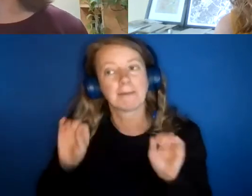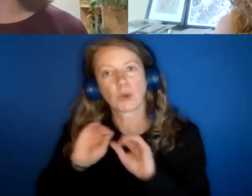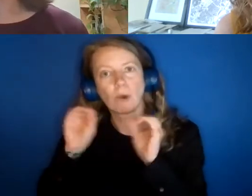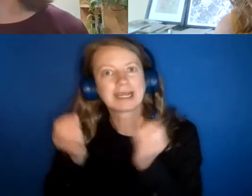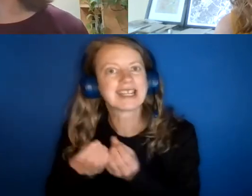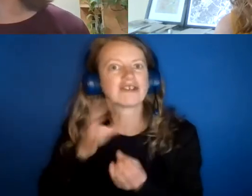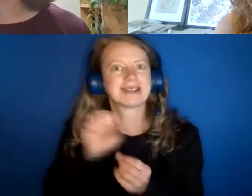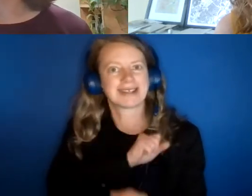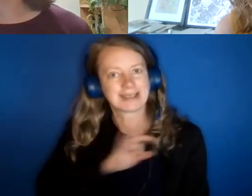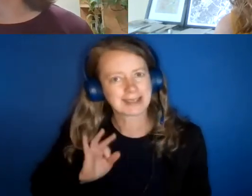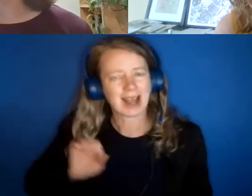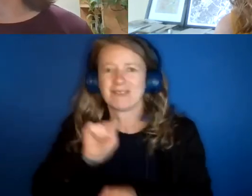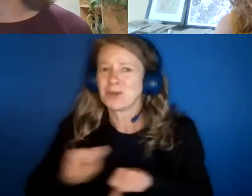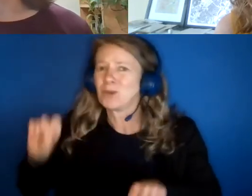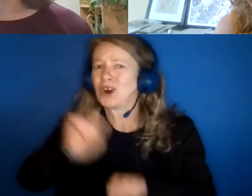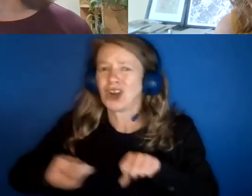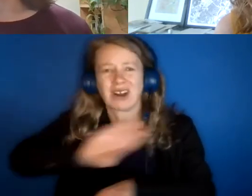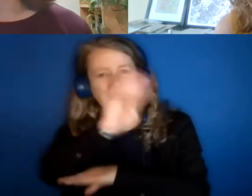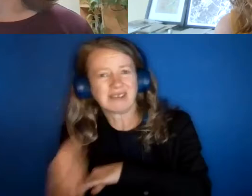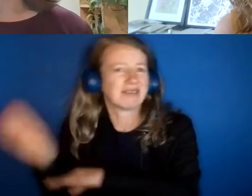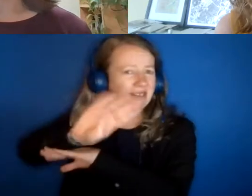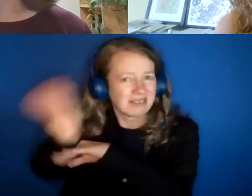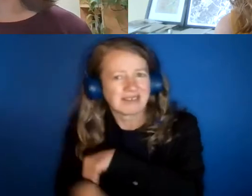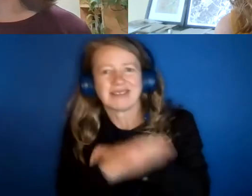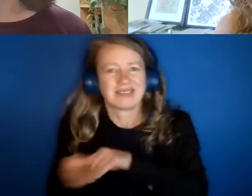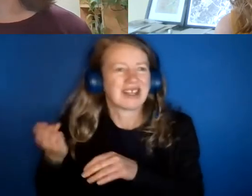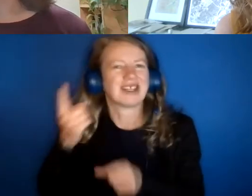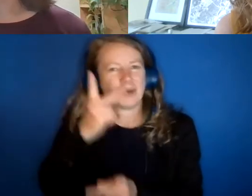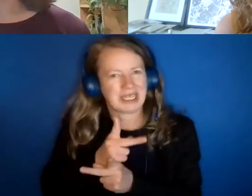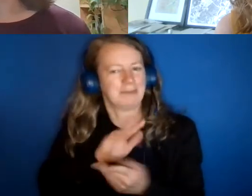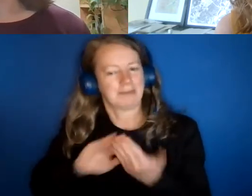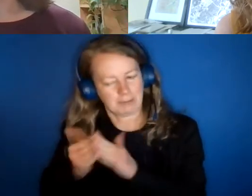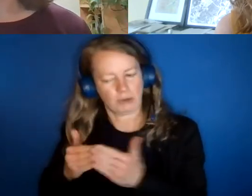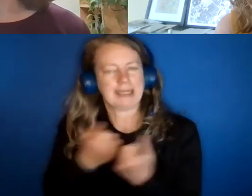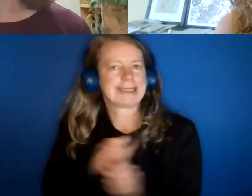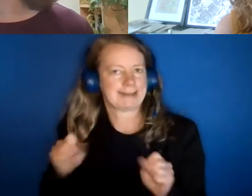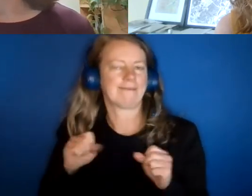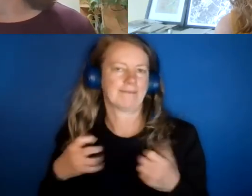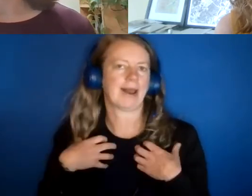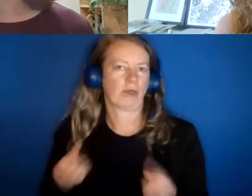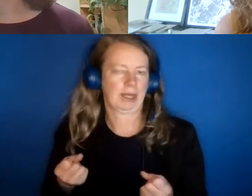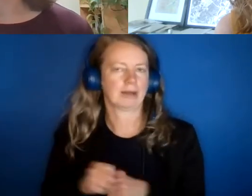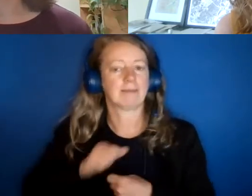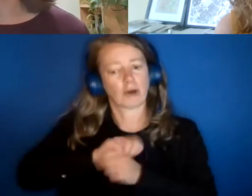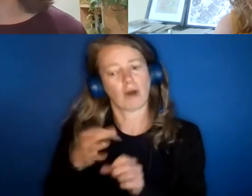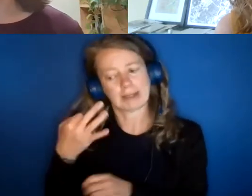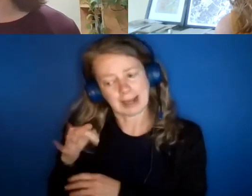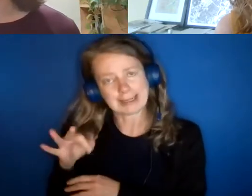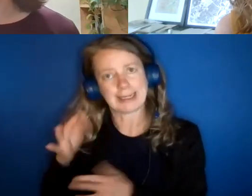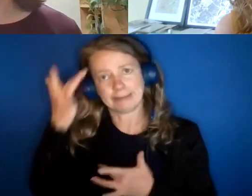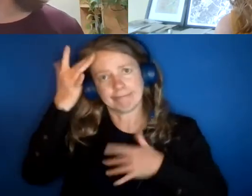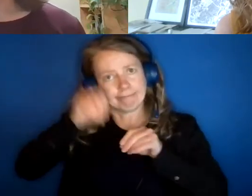keep communities safe and healthy. The COVID-19 pandemic shed light on the work and importance of public